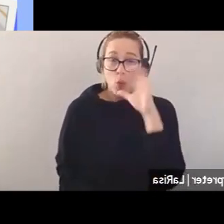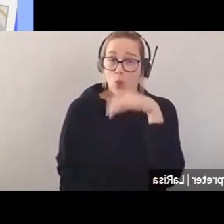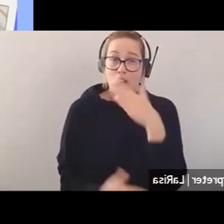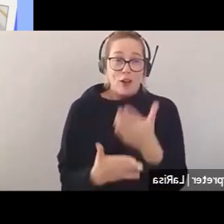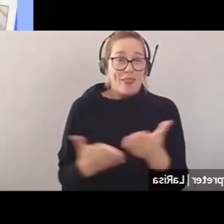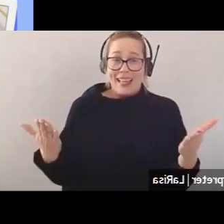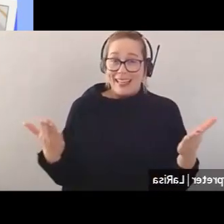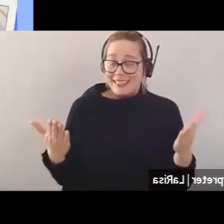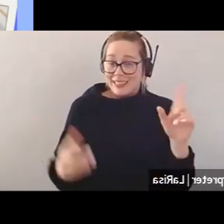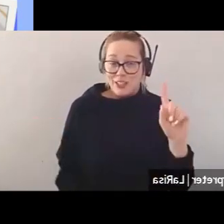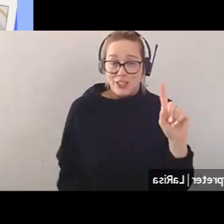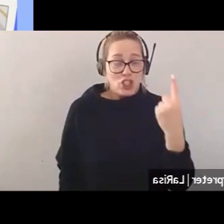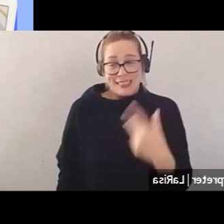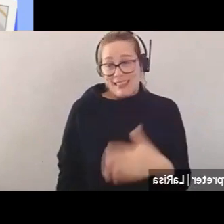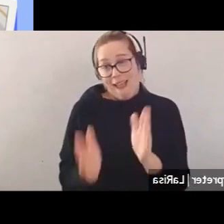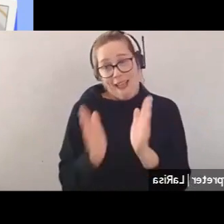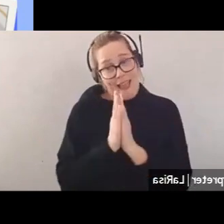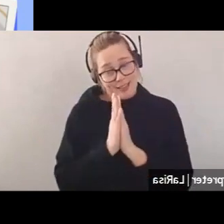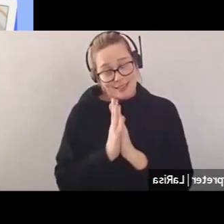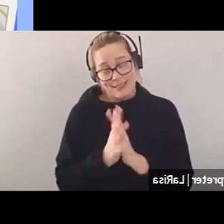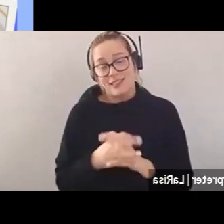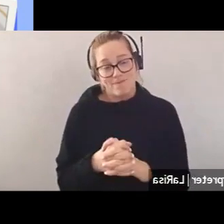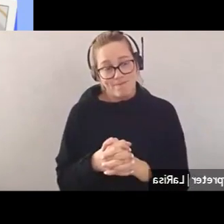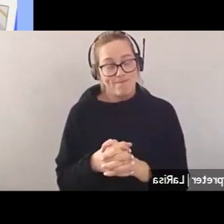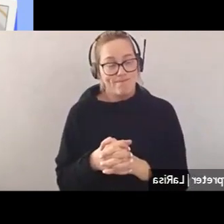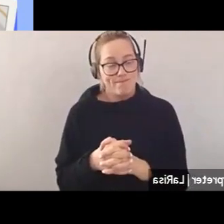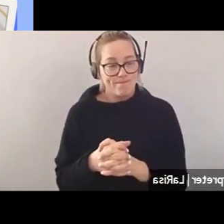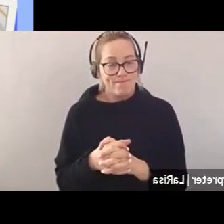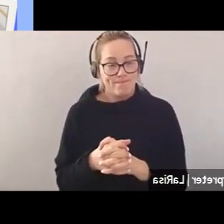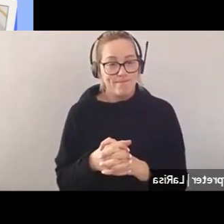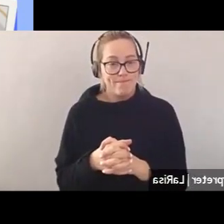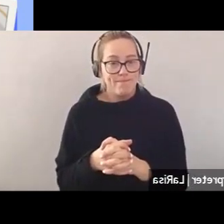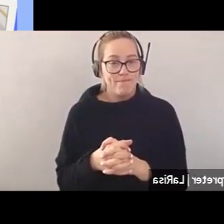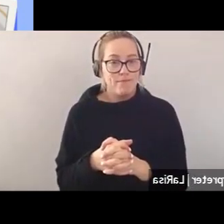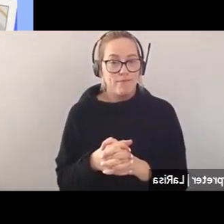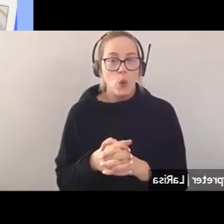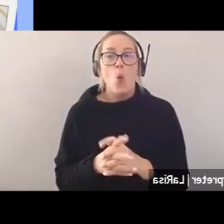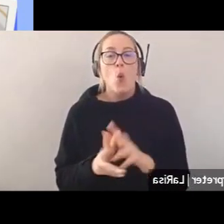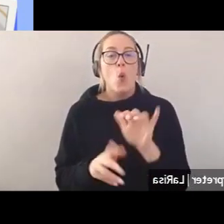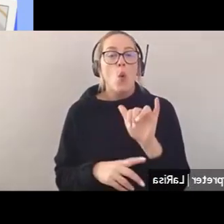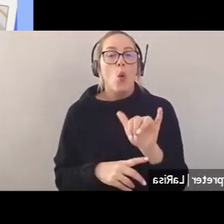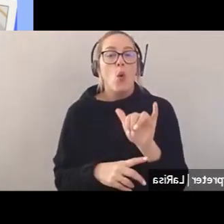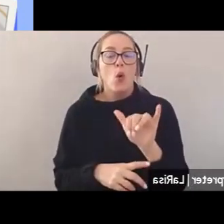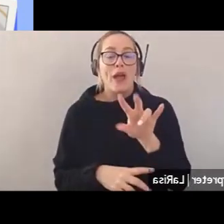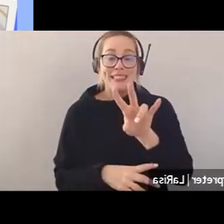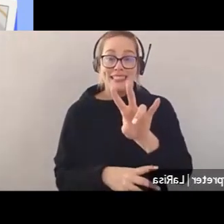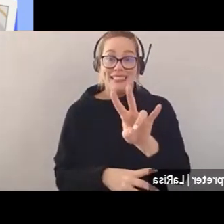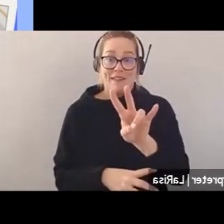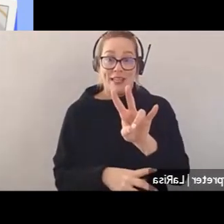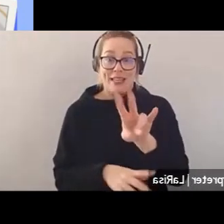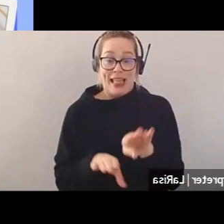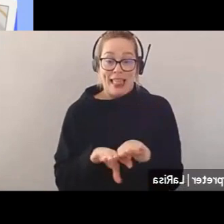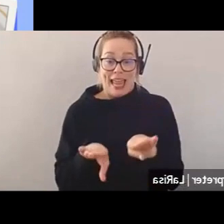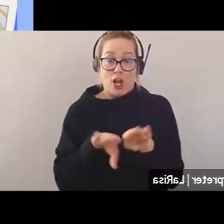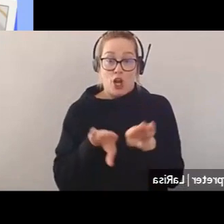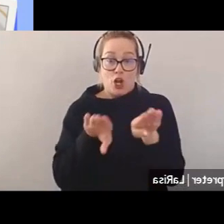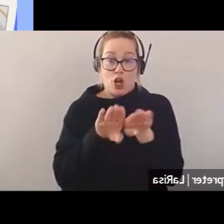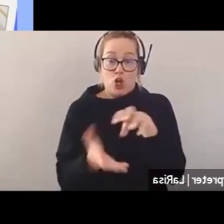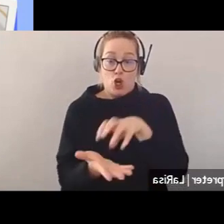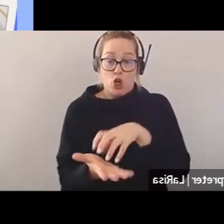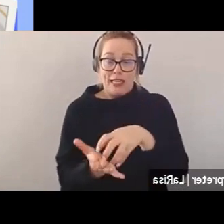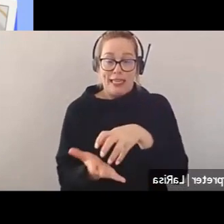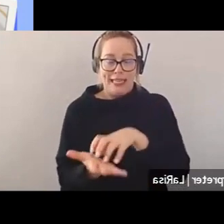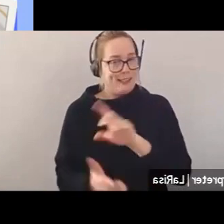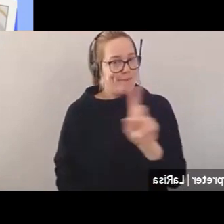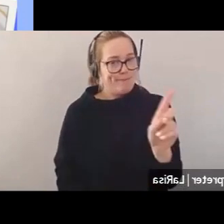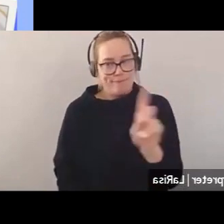and it can be in the weirdest things, dairy. So just ask. That's the biggest thing. There's some things that I would not recommend